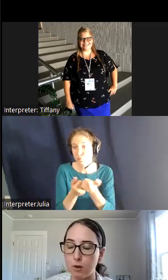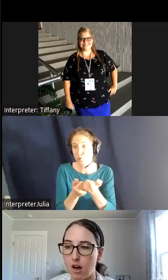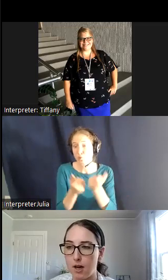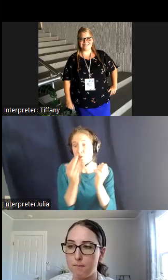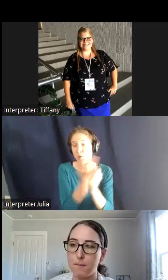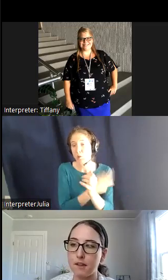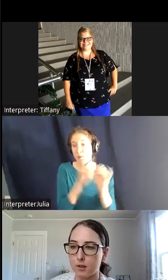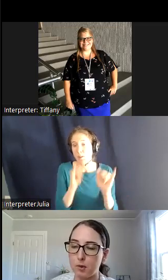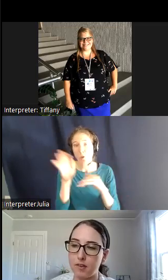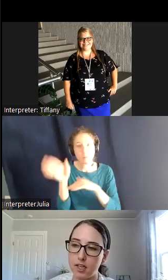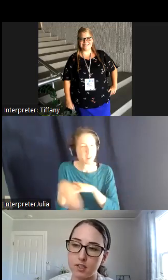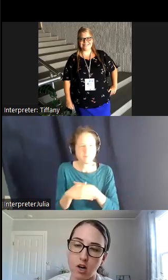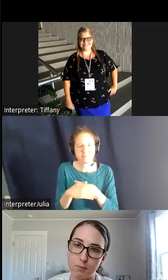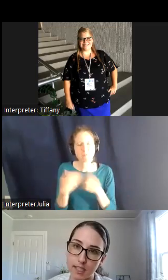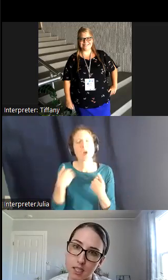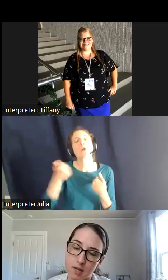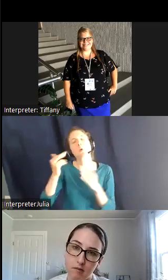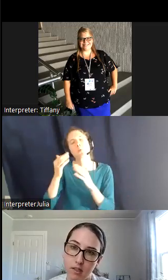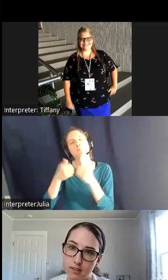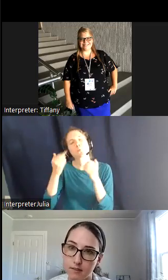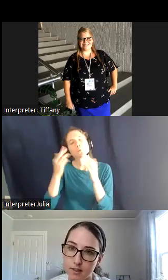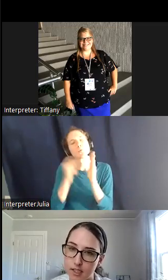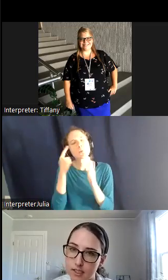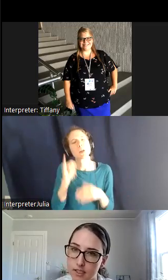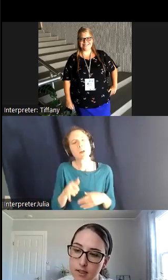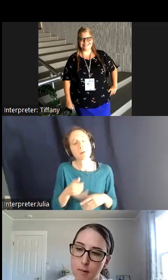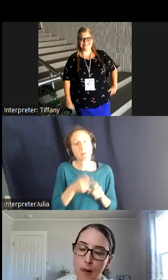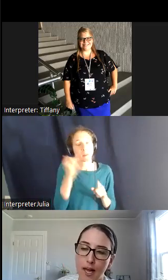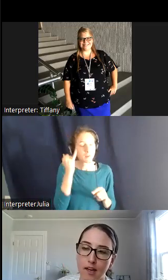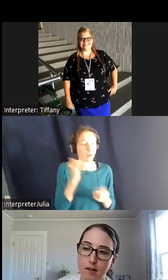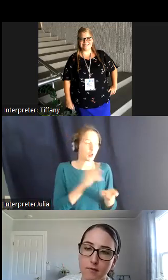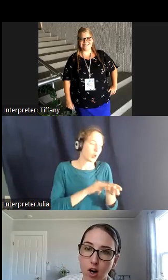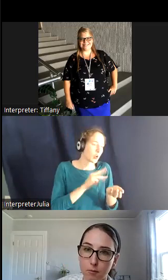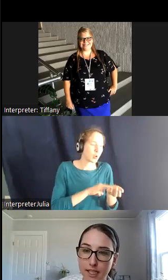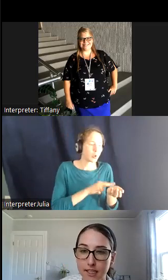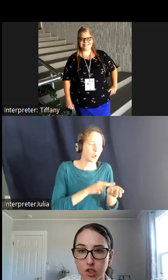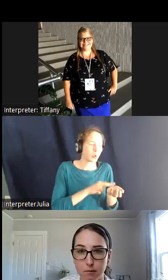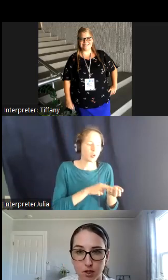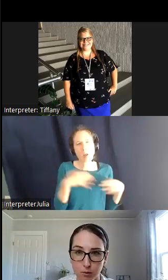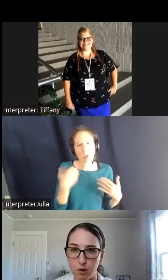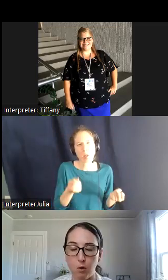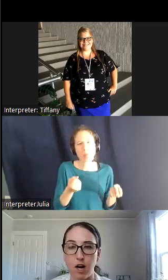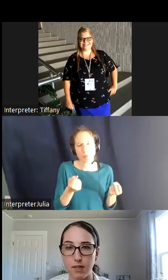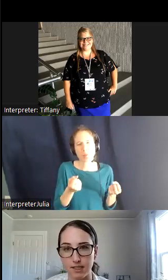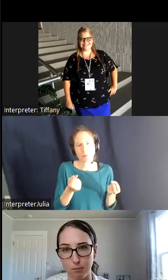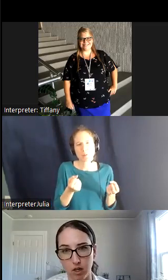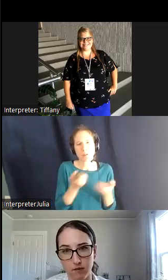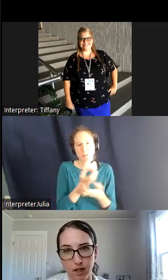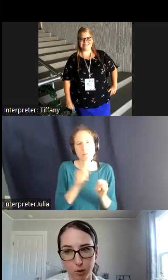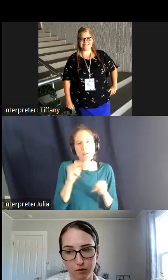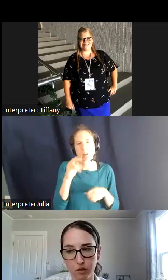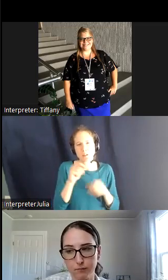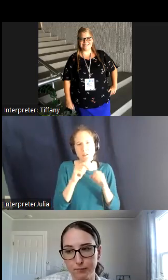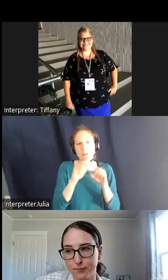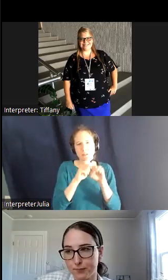but if those providers are opting into the behavioral health safety net system, they are meeting these Chapter 3 requirements as part of